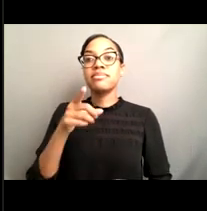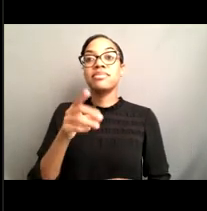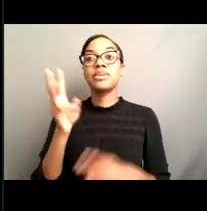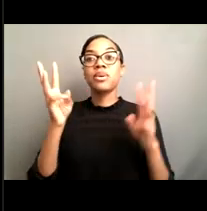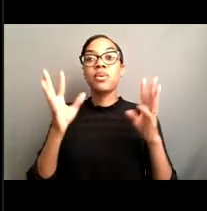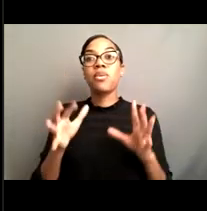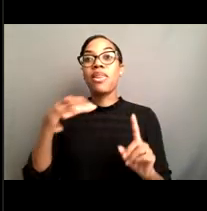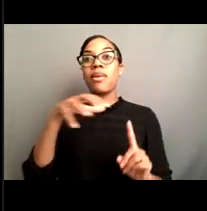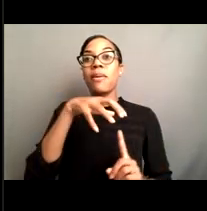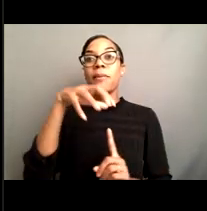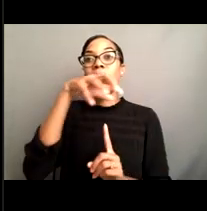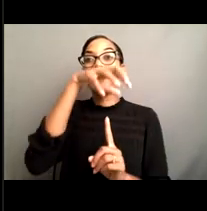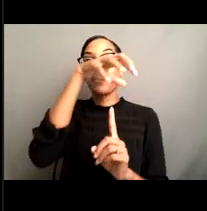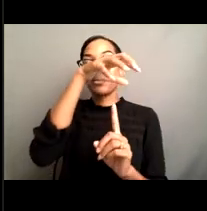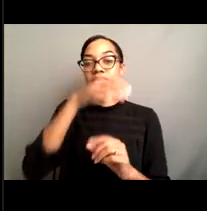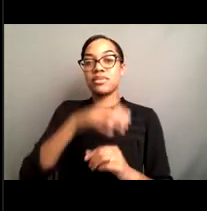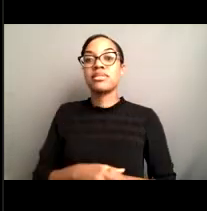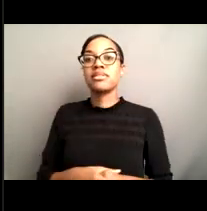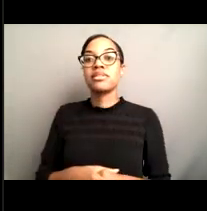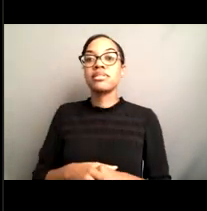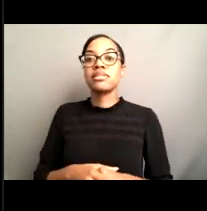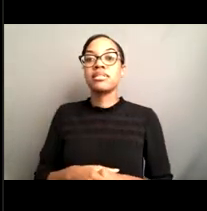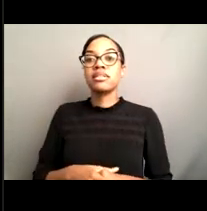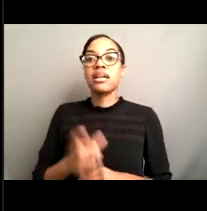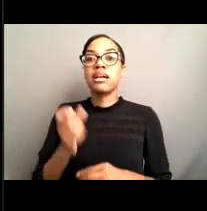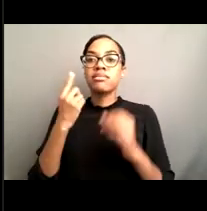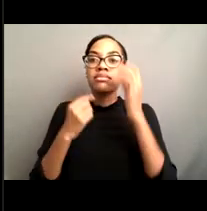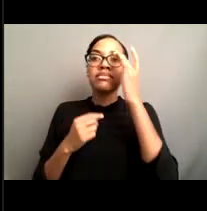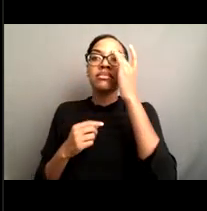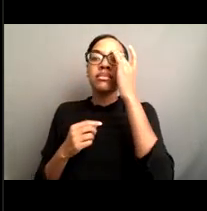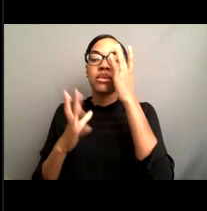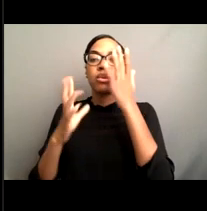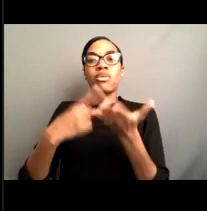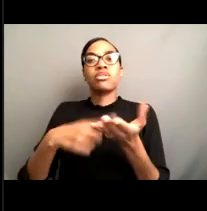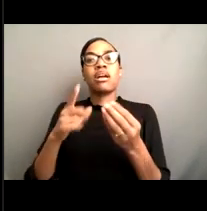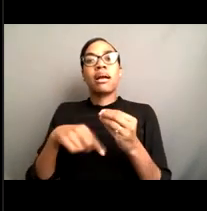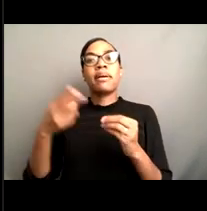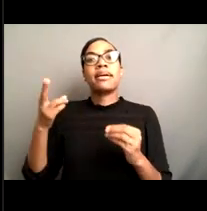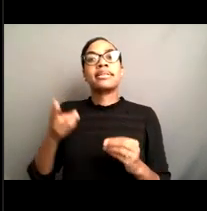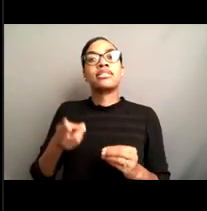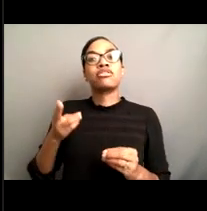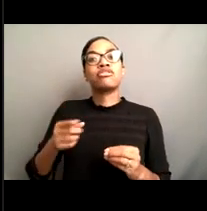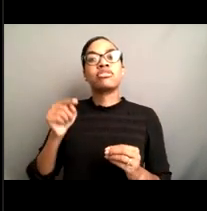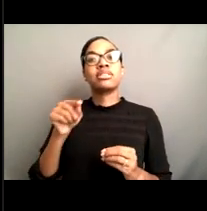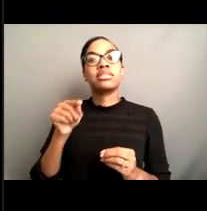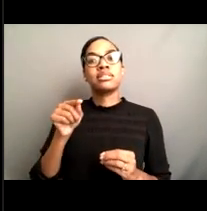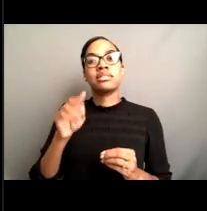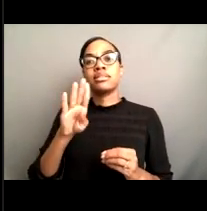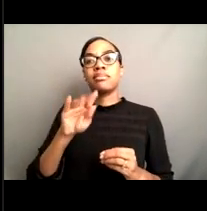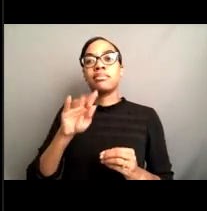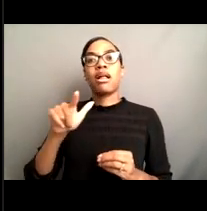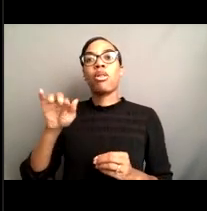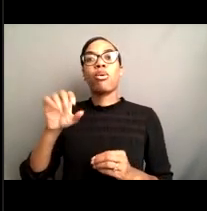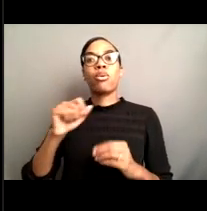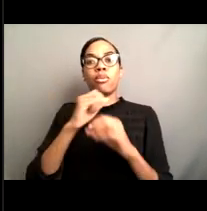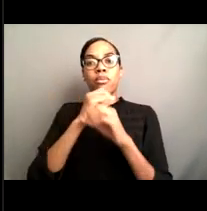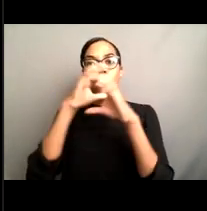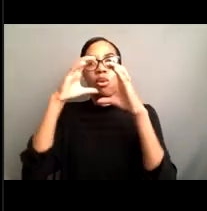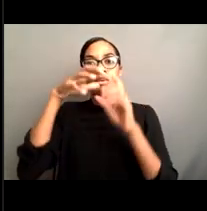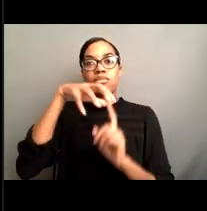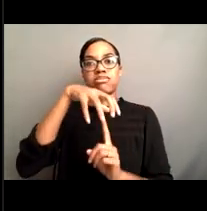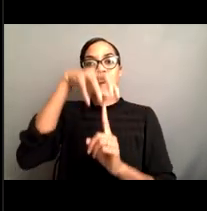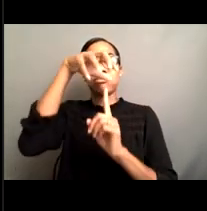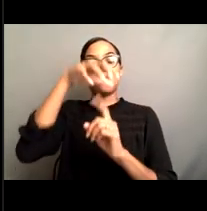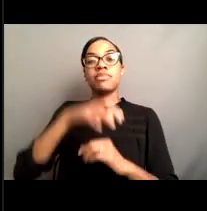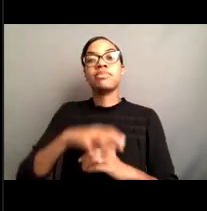today, and wanted to kind of talk just quickly about the history. How long have we been trying to figure out what the atmosphere is